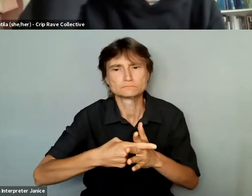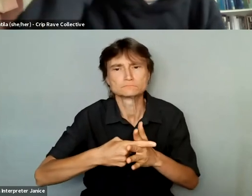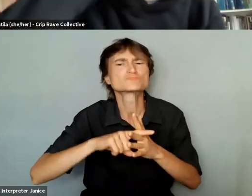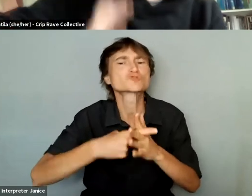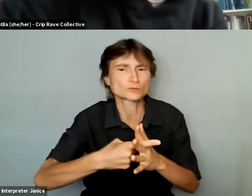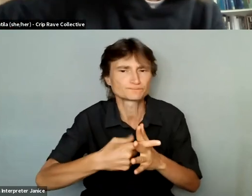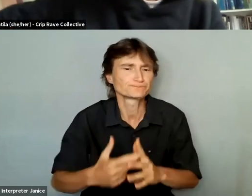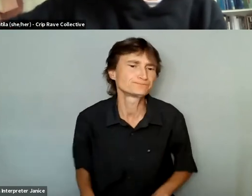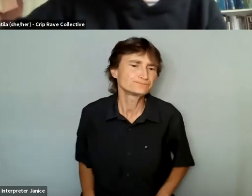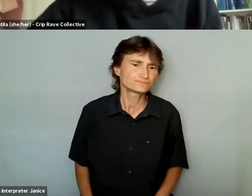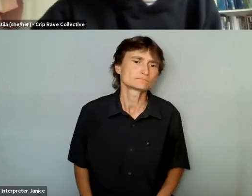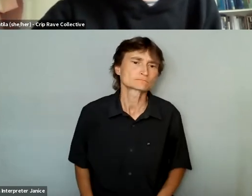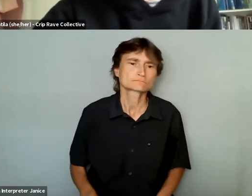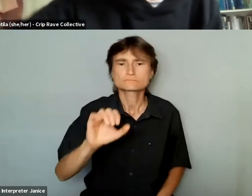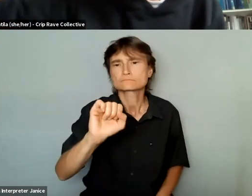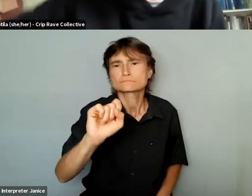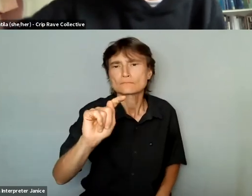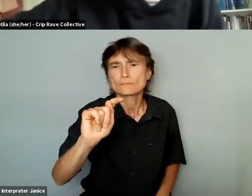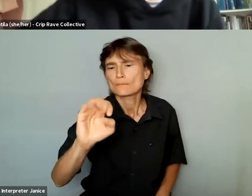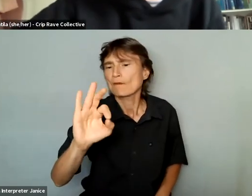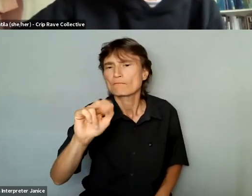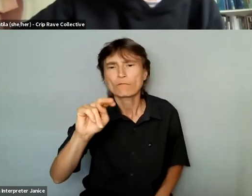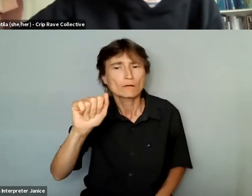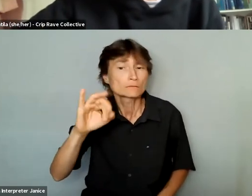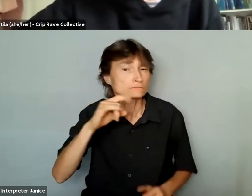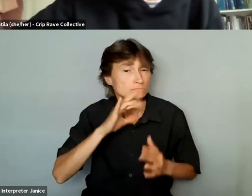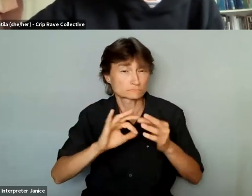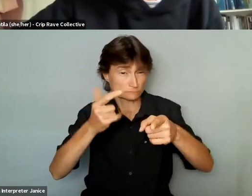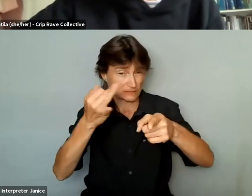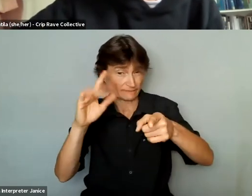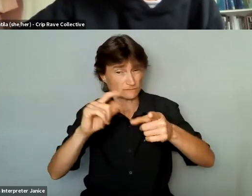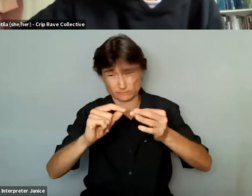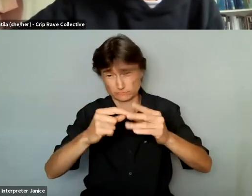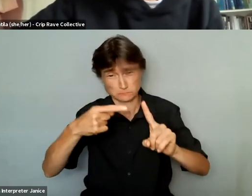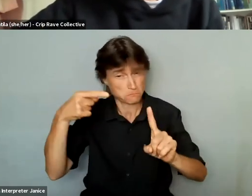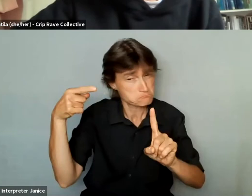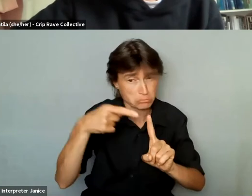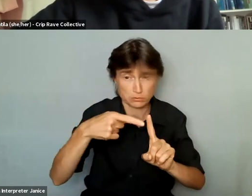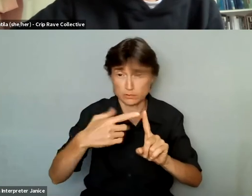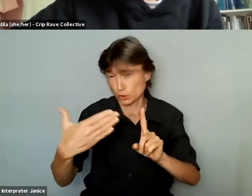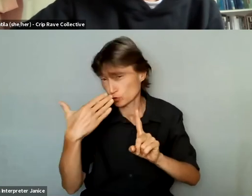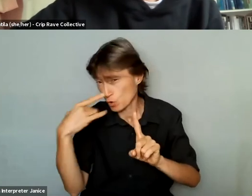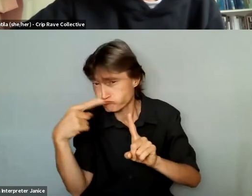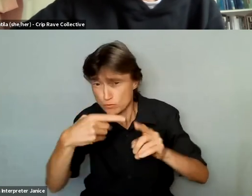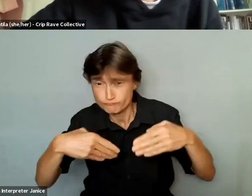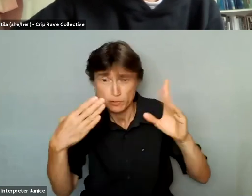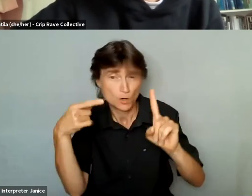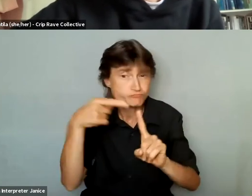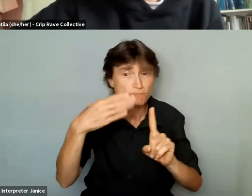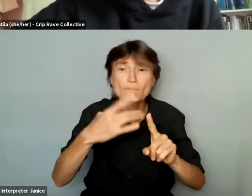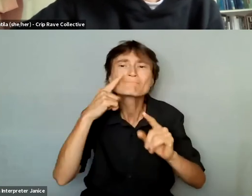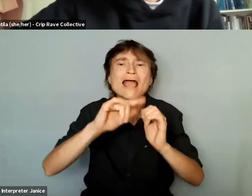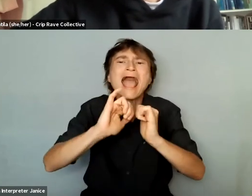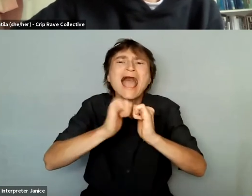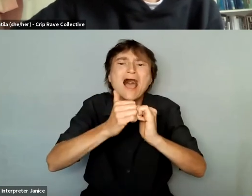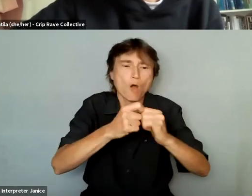Yeah, and to add on to all the amazing points Gifts just made, thinking a little bit about like how to get to the venue even, or